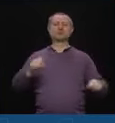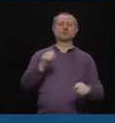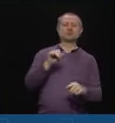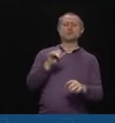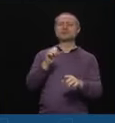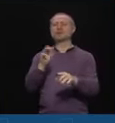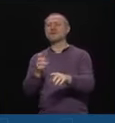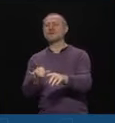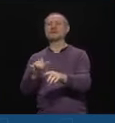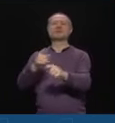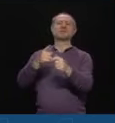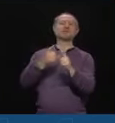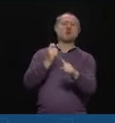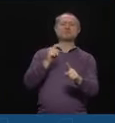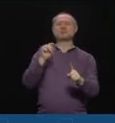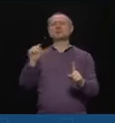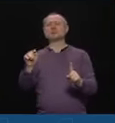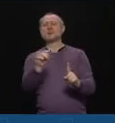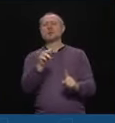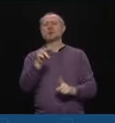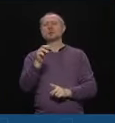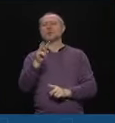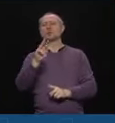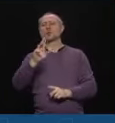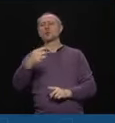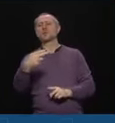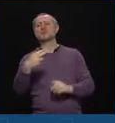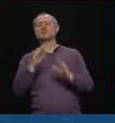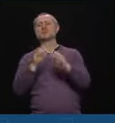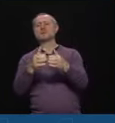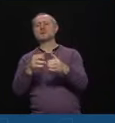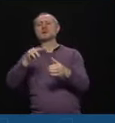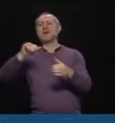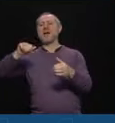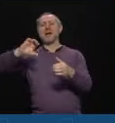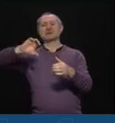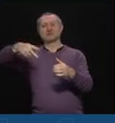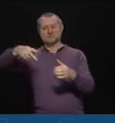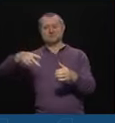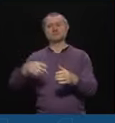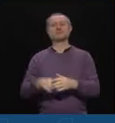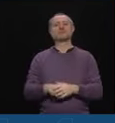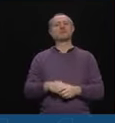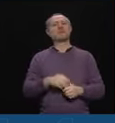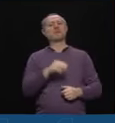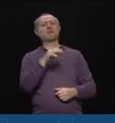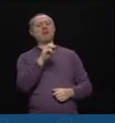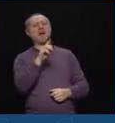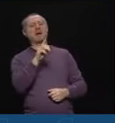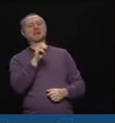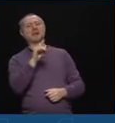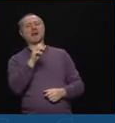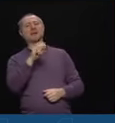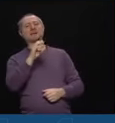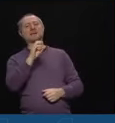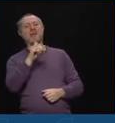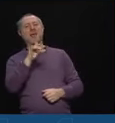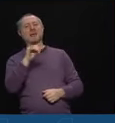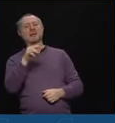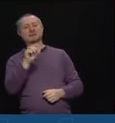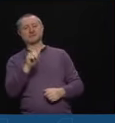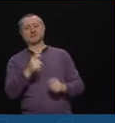Hills, Newburgh chapter of the NAACP. Melanie Collins from the Youth Build, and the young people here from Youth Build, let's give